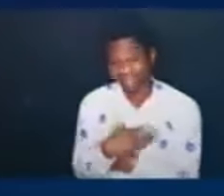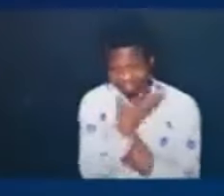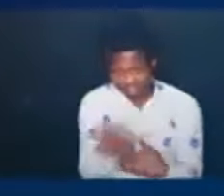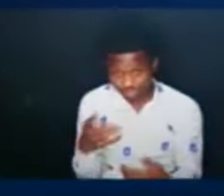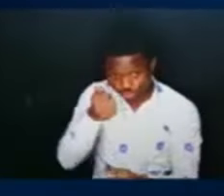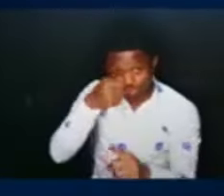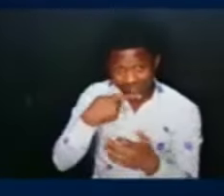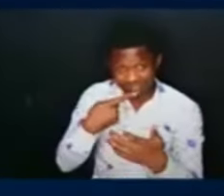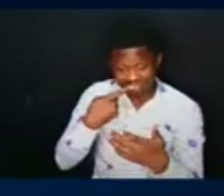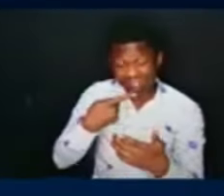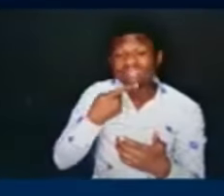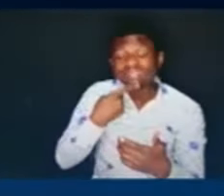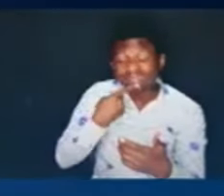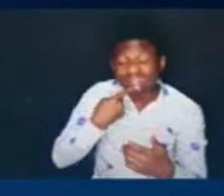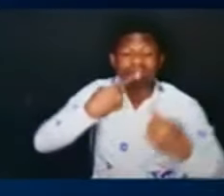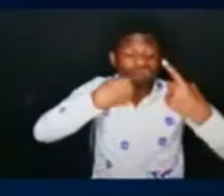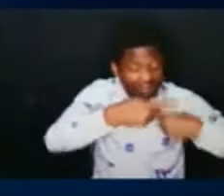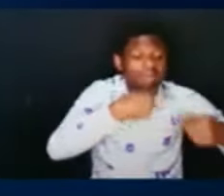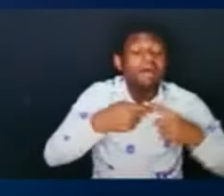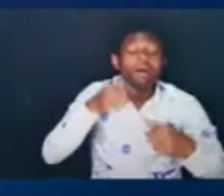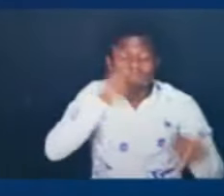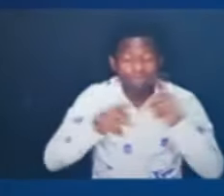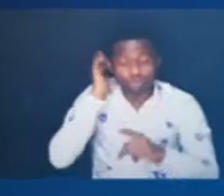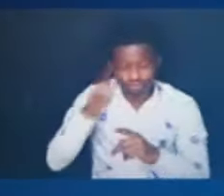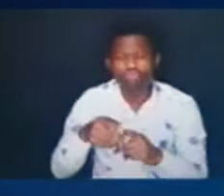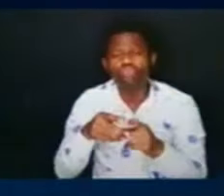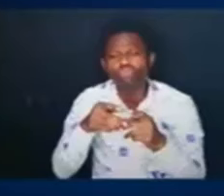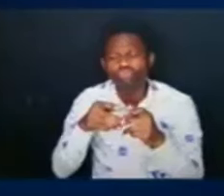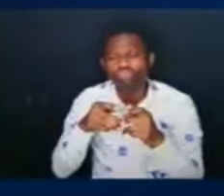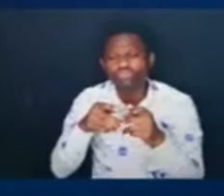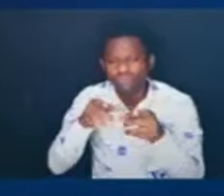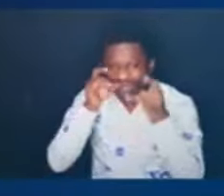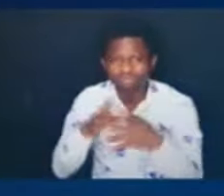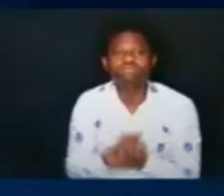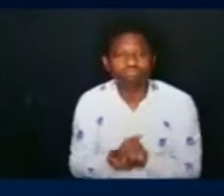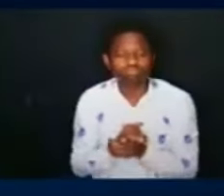See, they may envy you for the car you ride in,